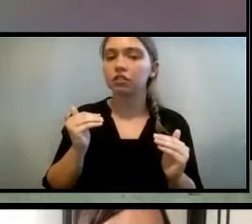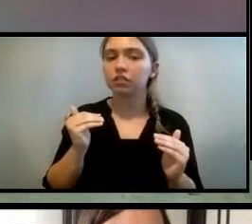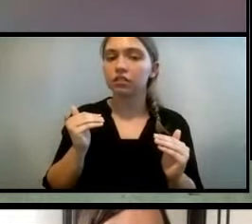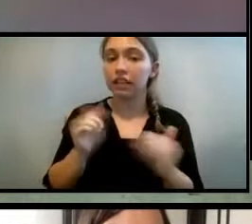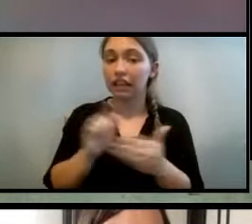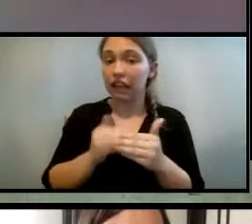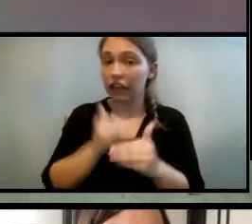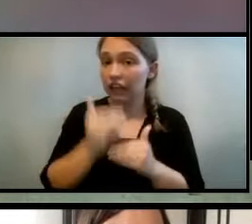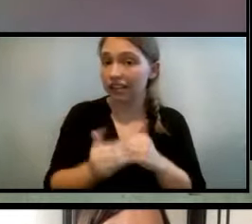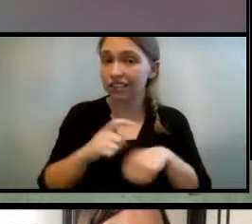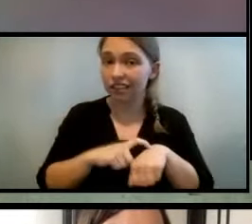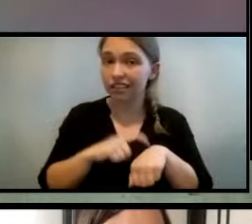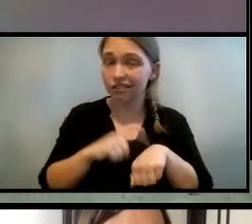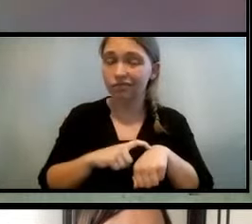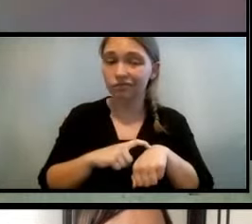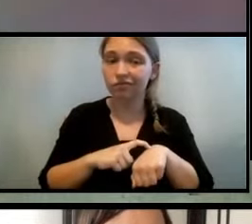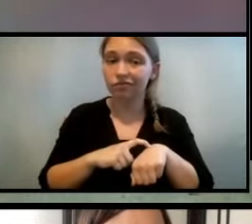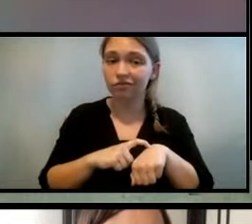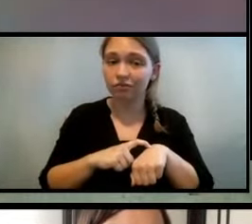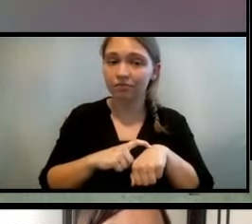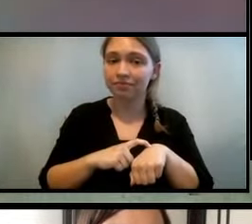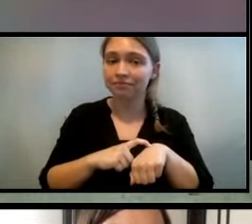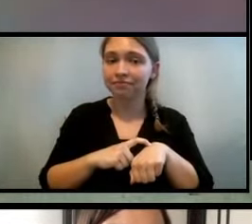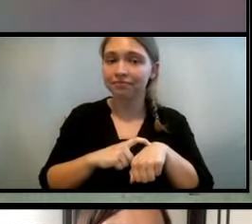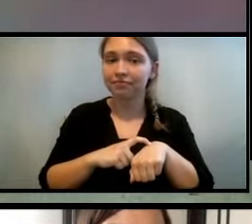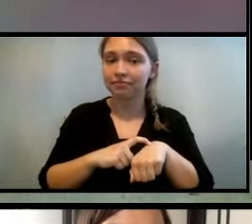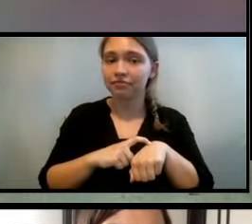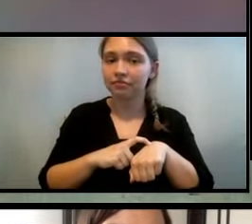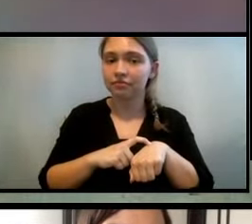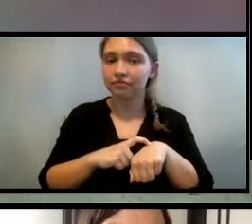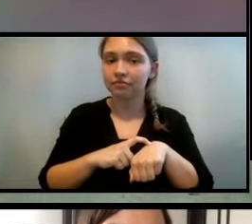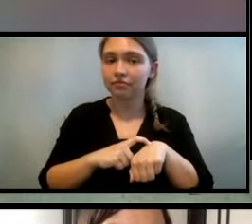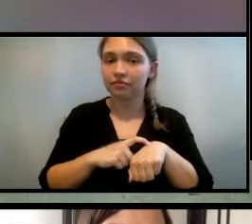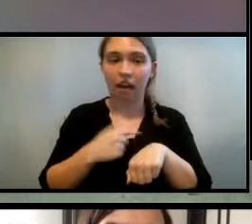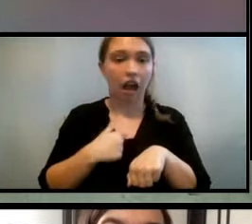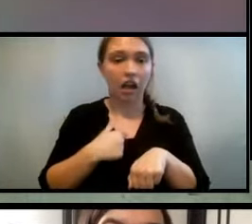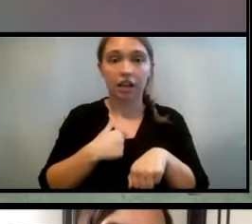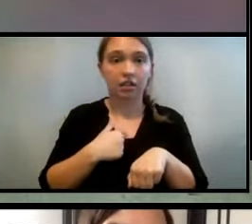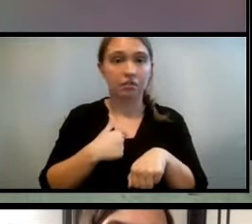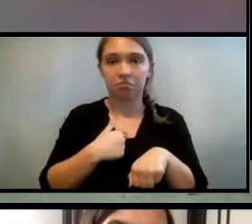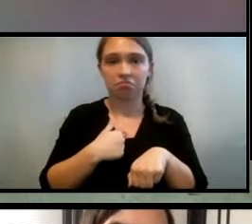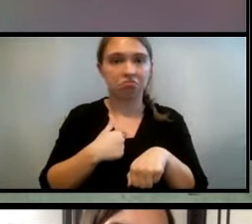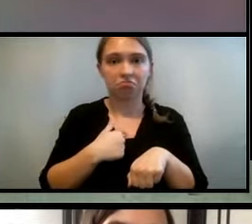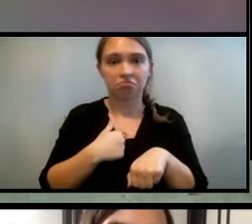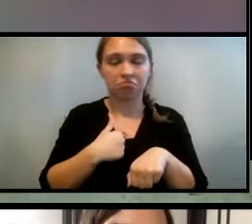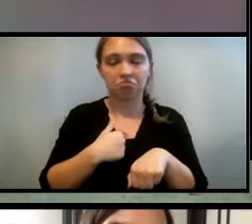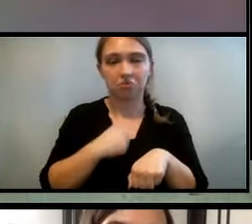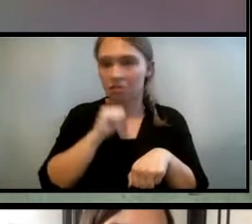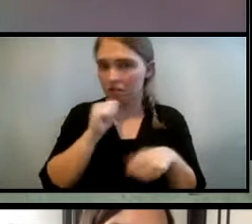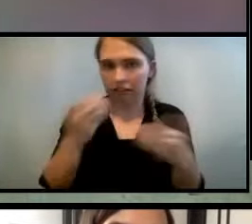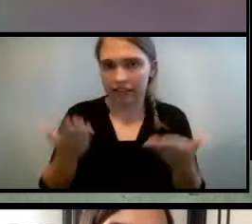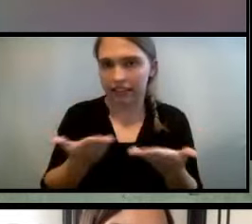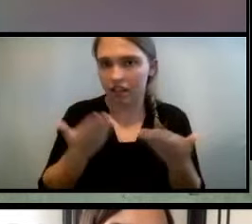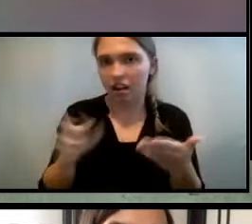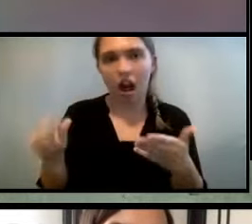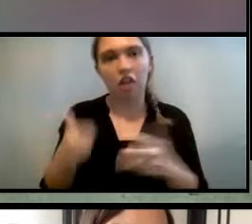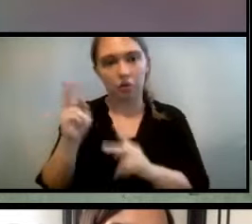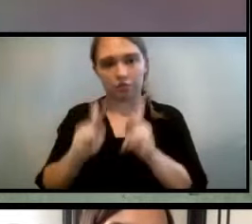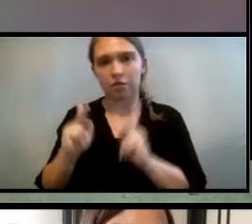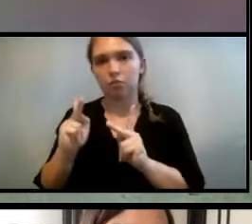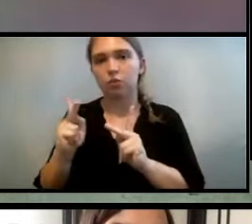time, I won't be necessarily the person speaking on this. There might be other people who are. So